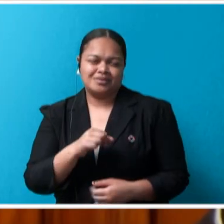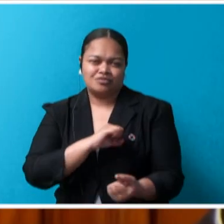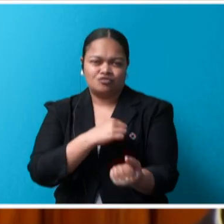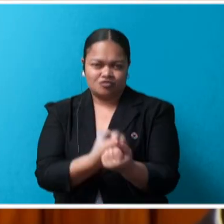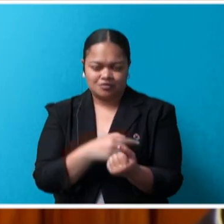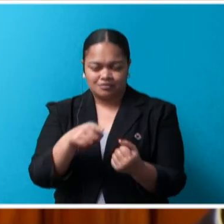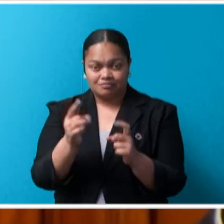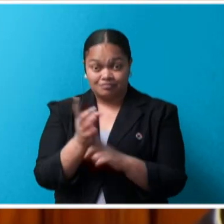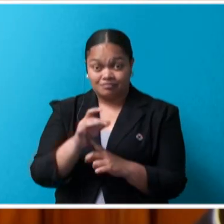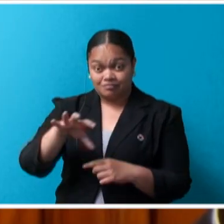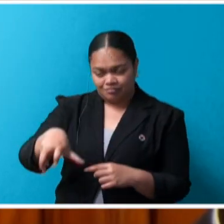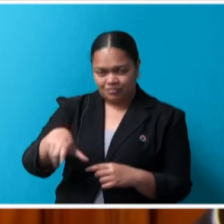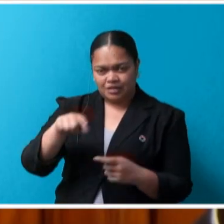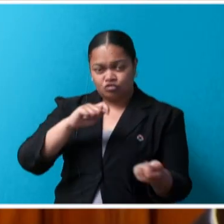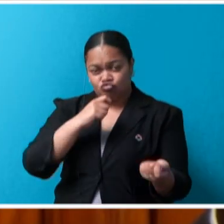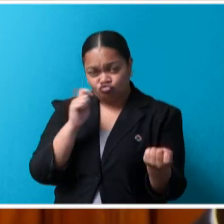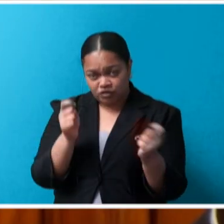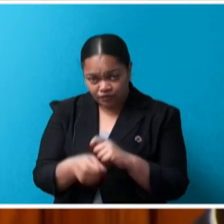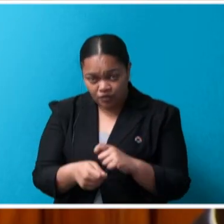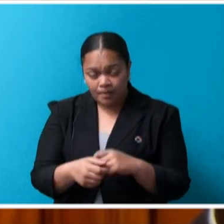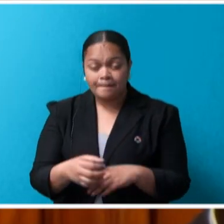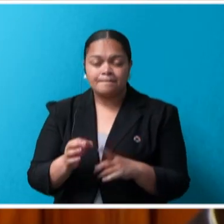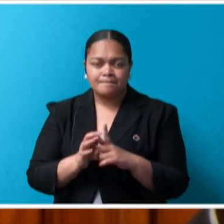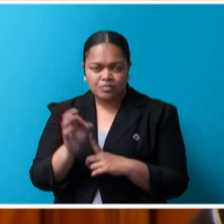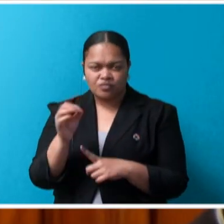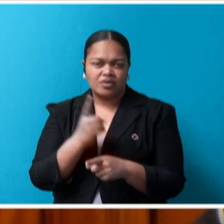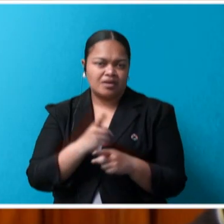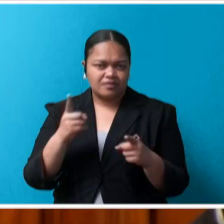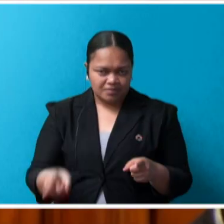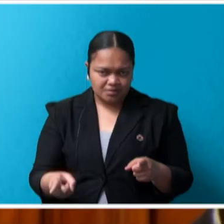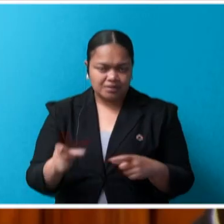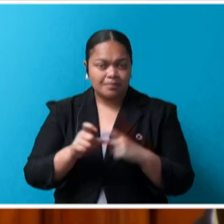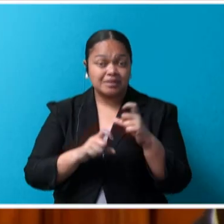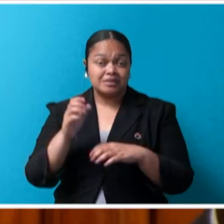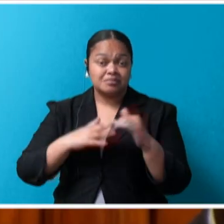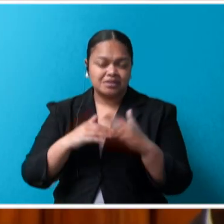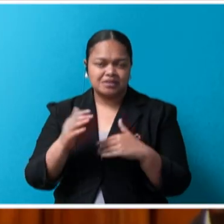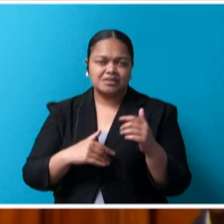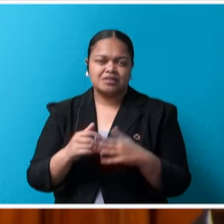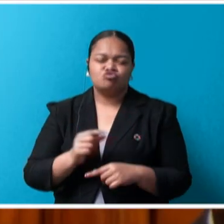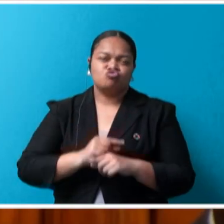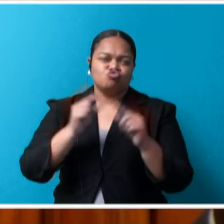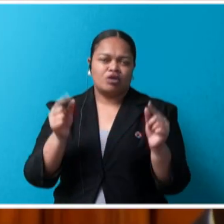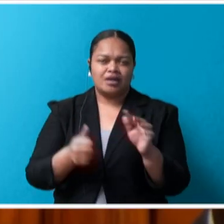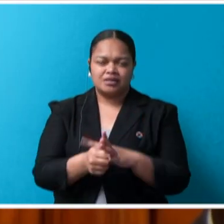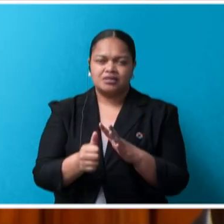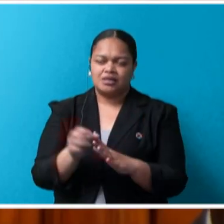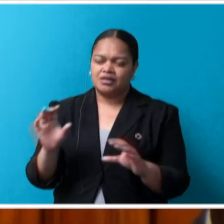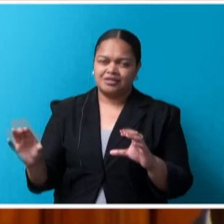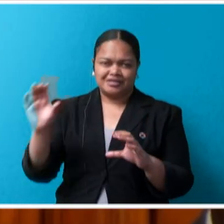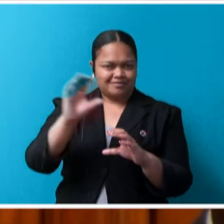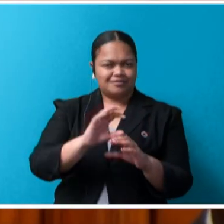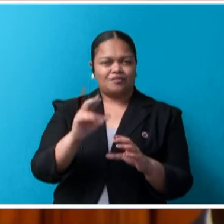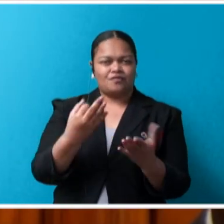through legislative reforms, improved governance, capacity building, and greater access to finance. However, Mr.